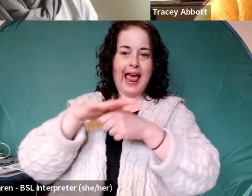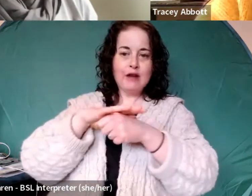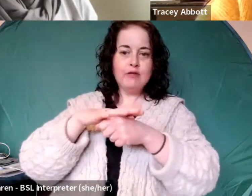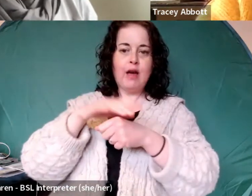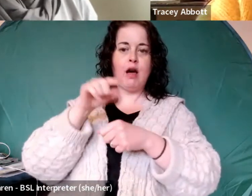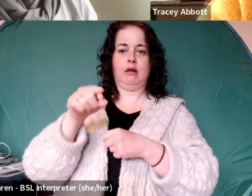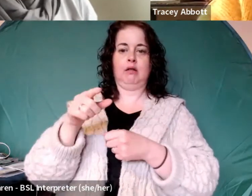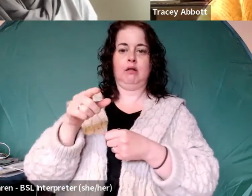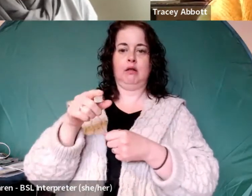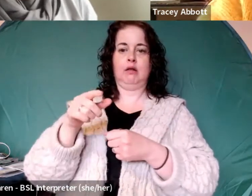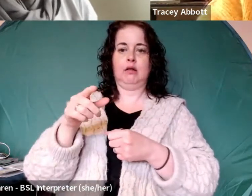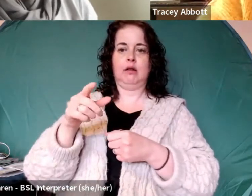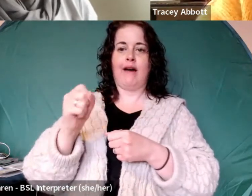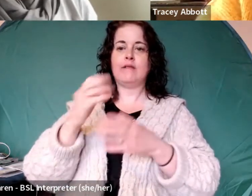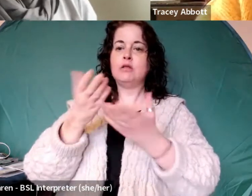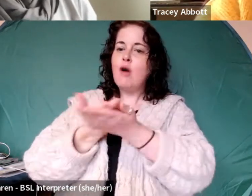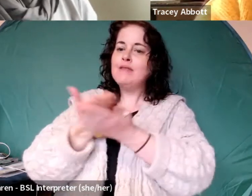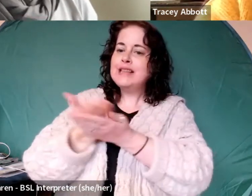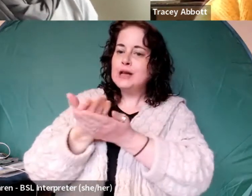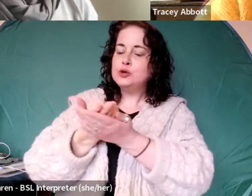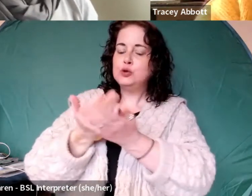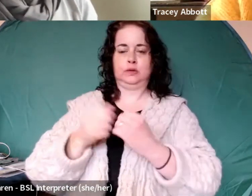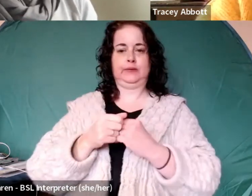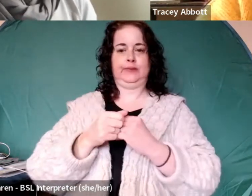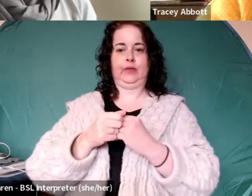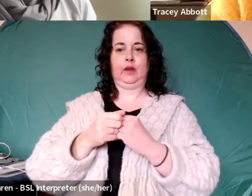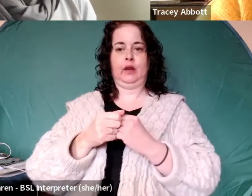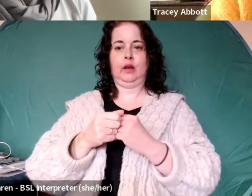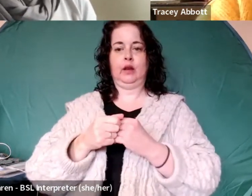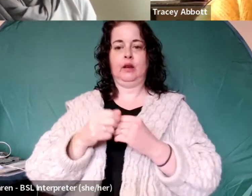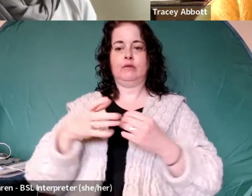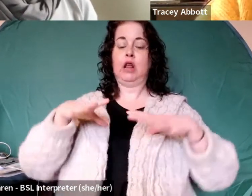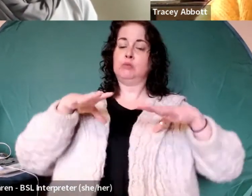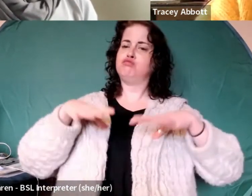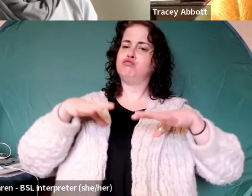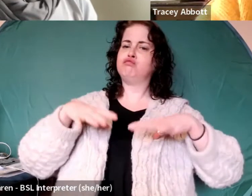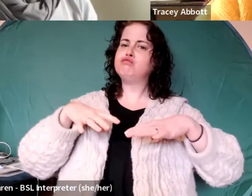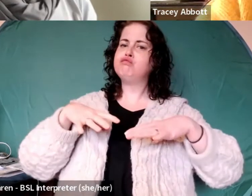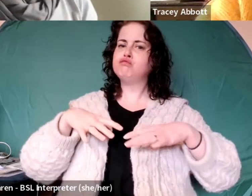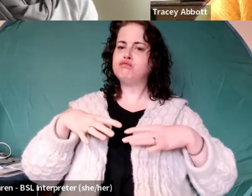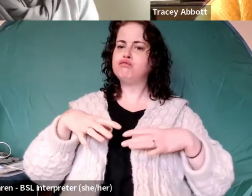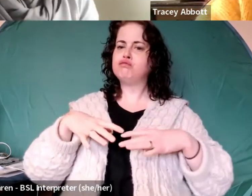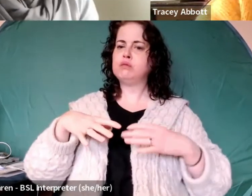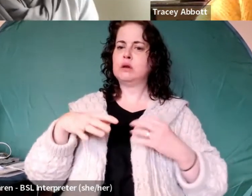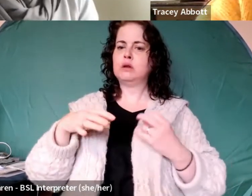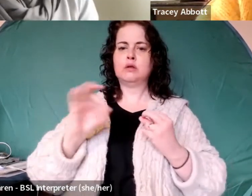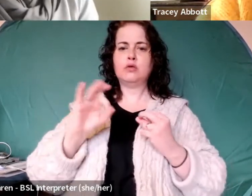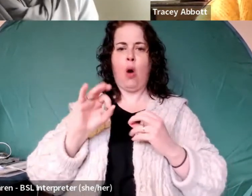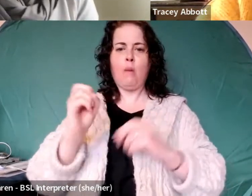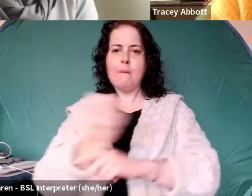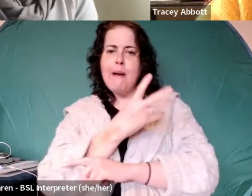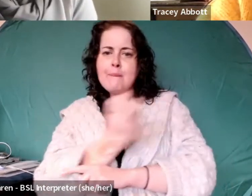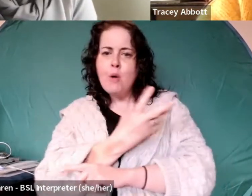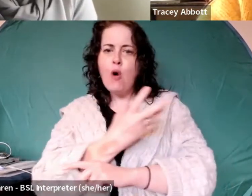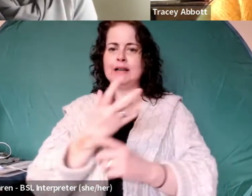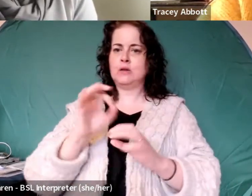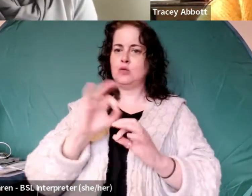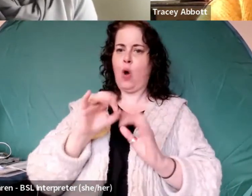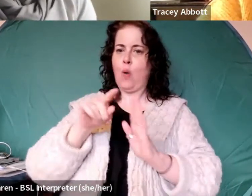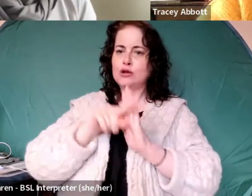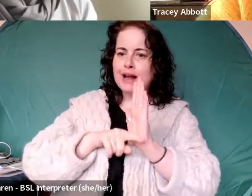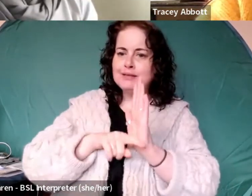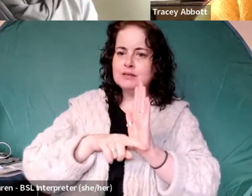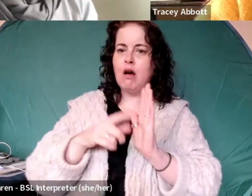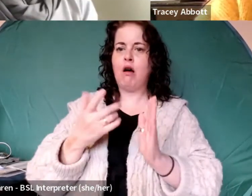this, and we have a conversation. So it's very informal. There's no PowerPoints, there's no agenda